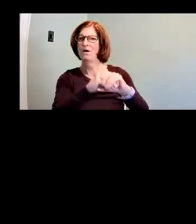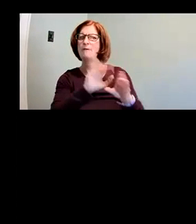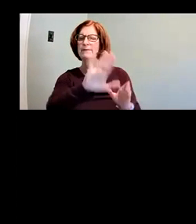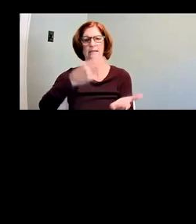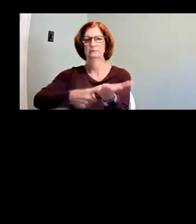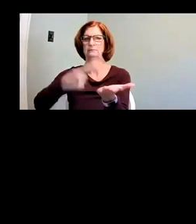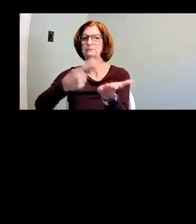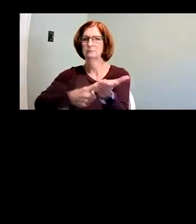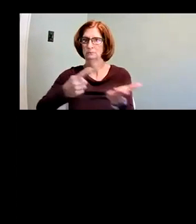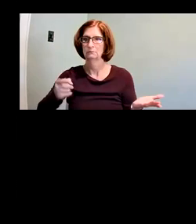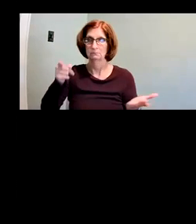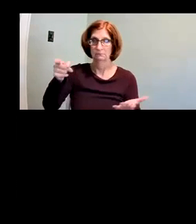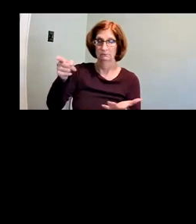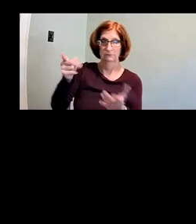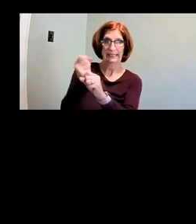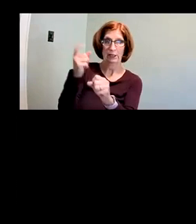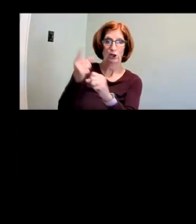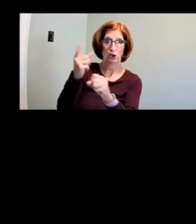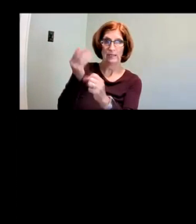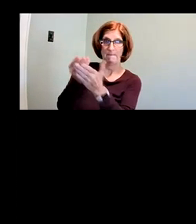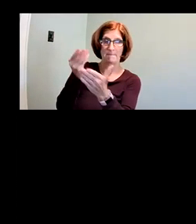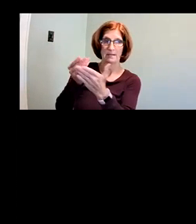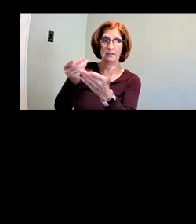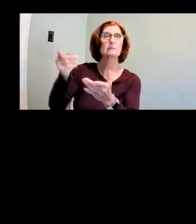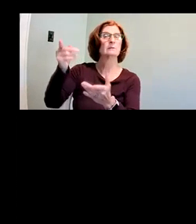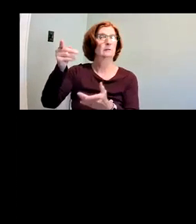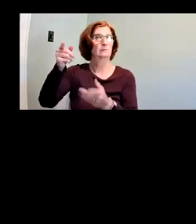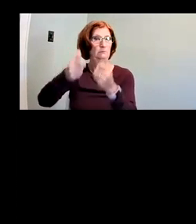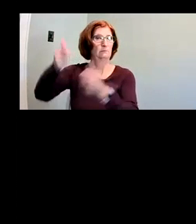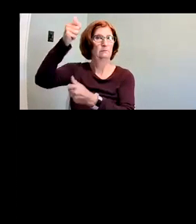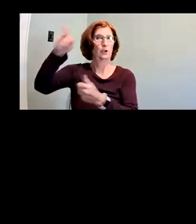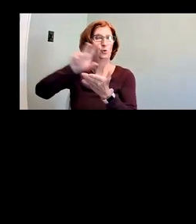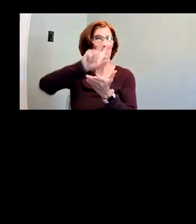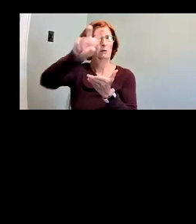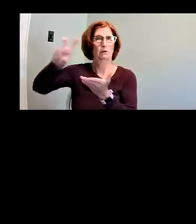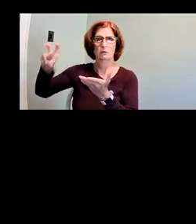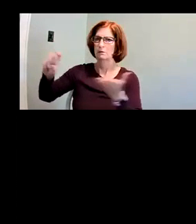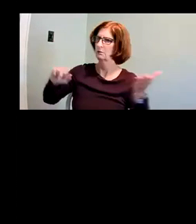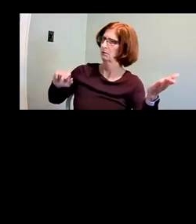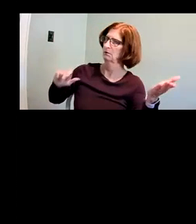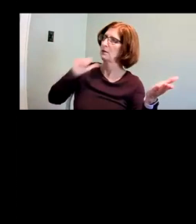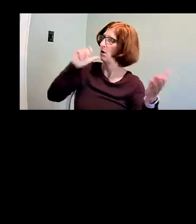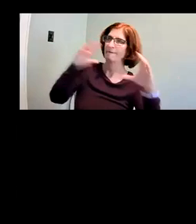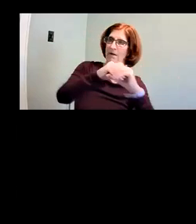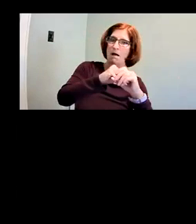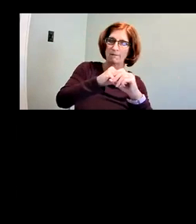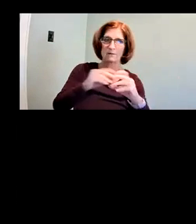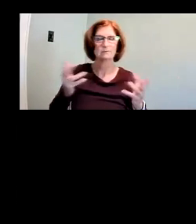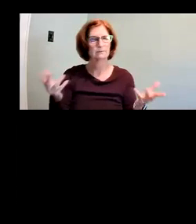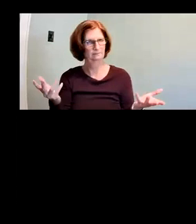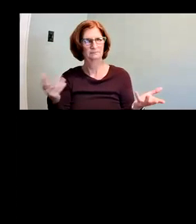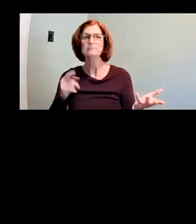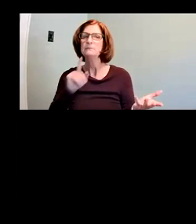funding mechanism that the Hill CDC wants to do. I really have